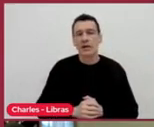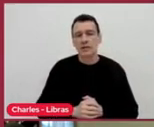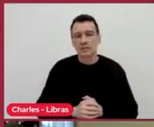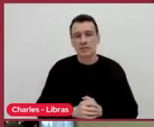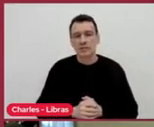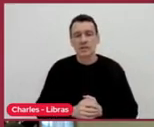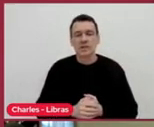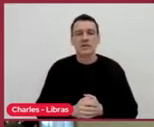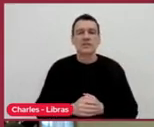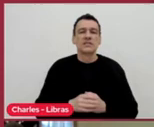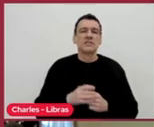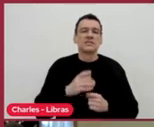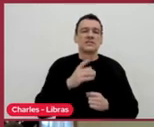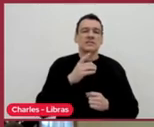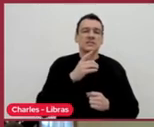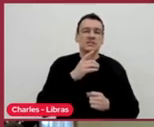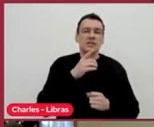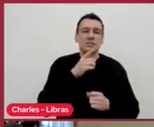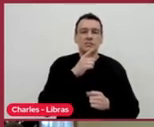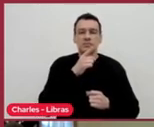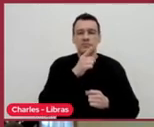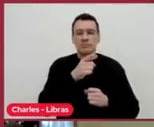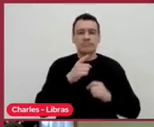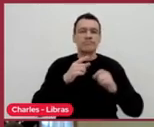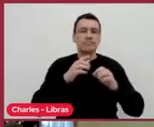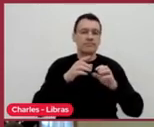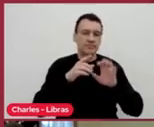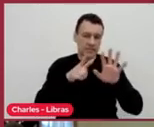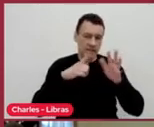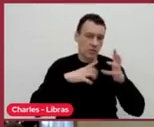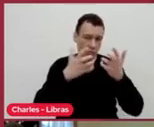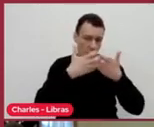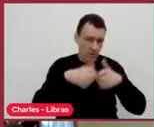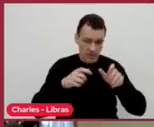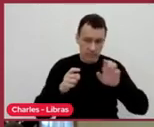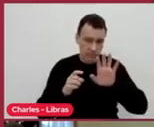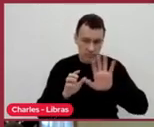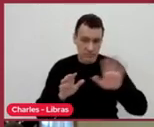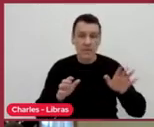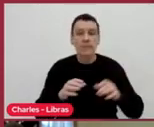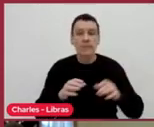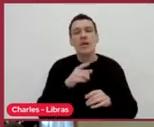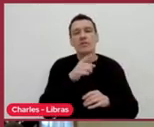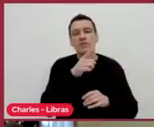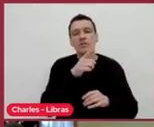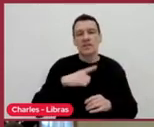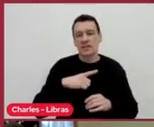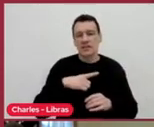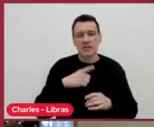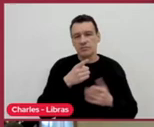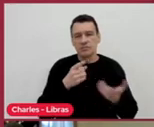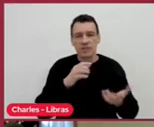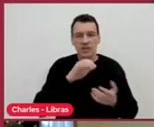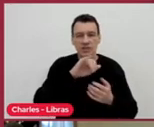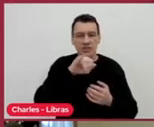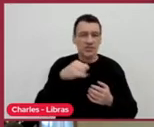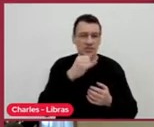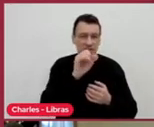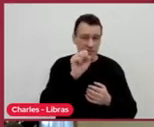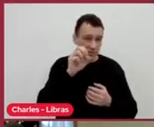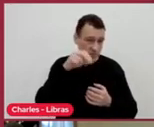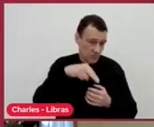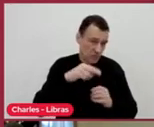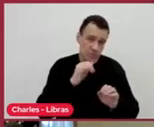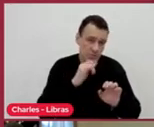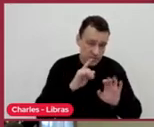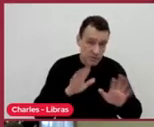React. So imagine, if you can, imagine how wonderful it is. You have a JSON, you make a function that transforms